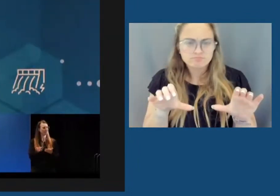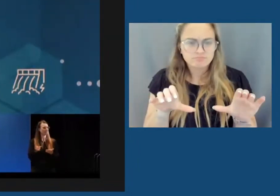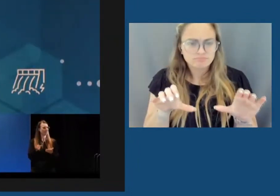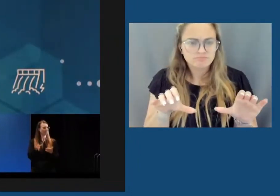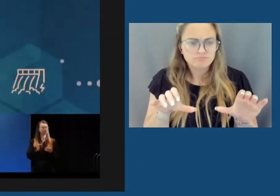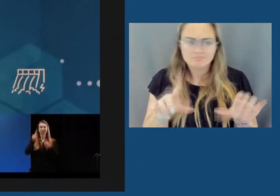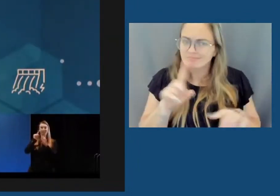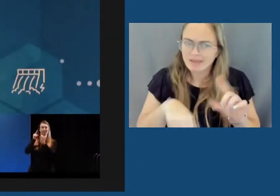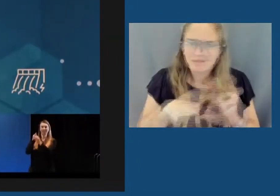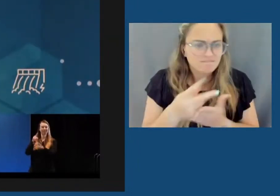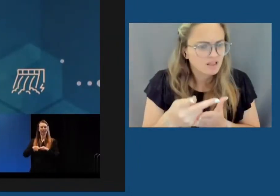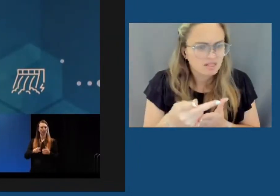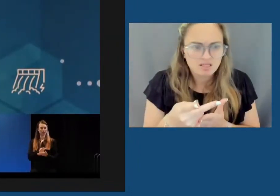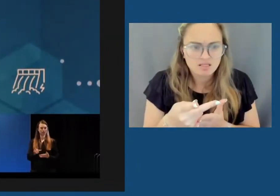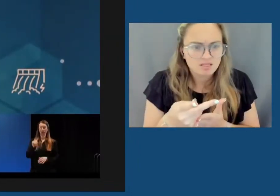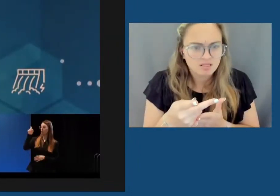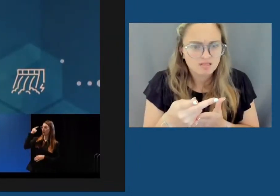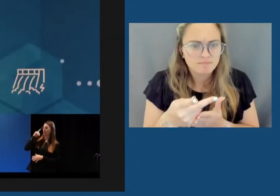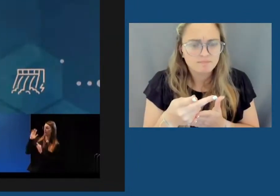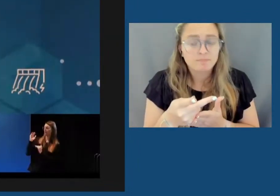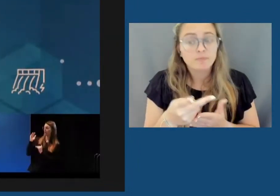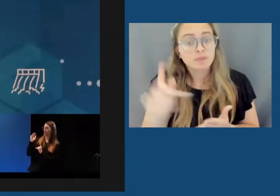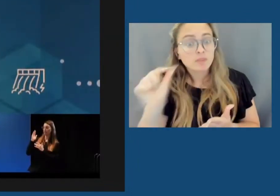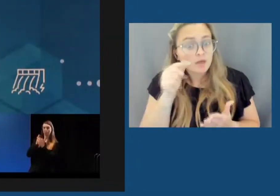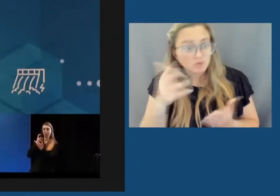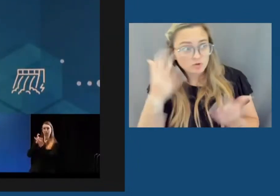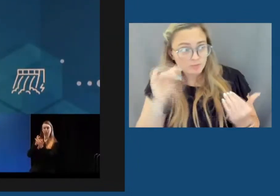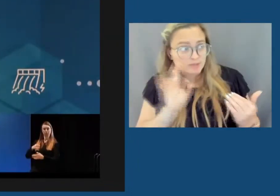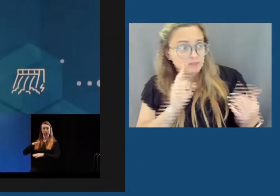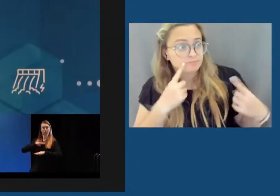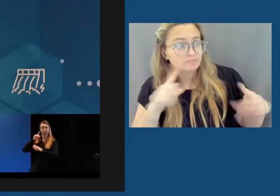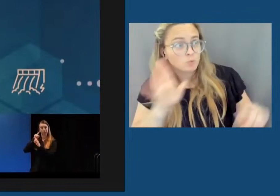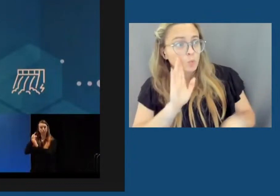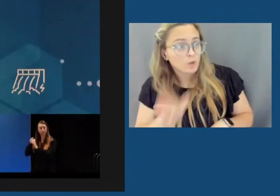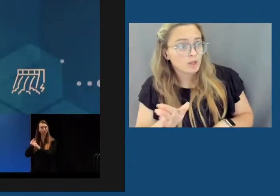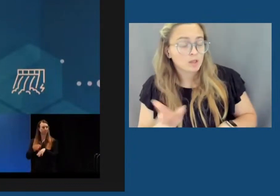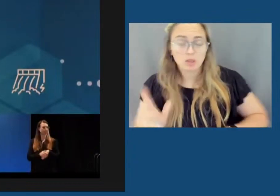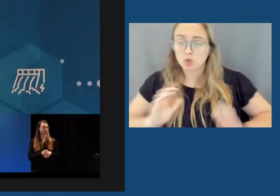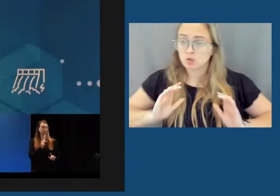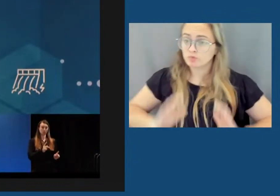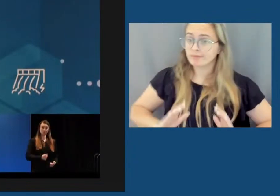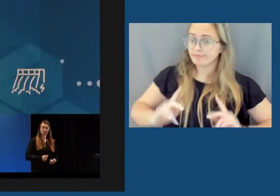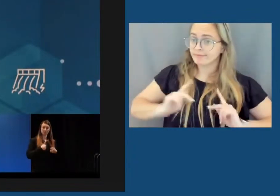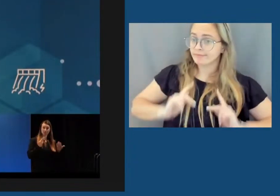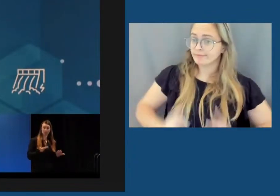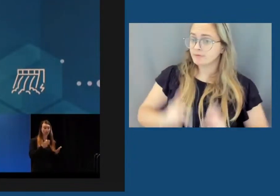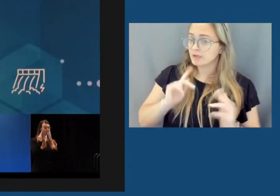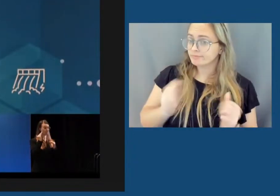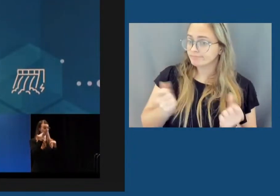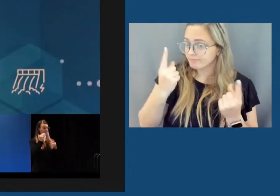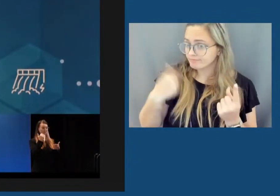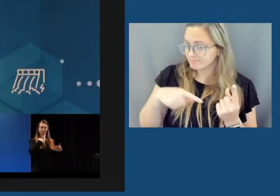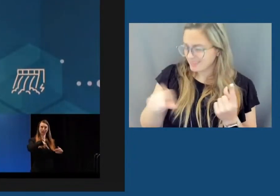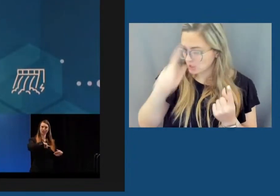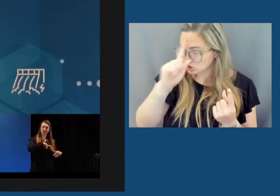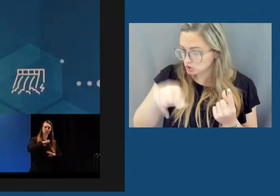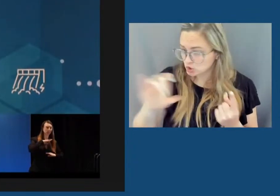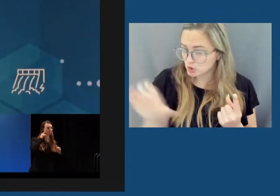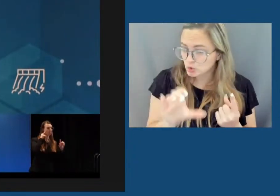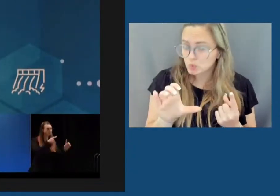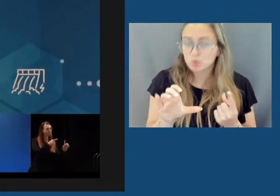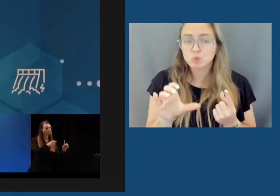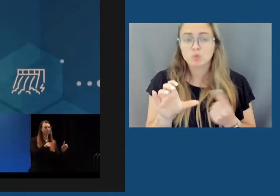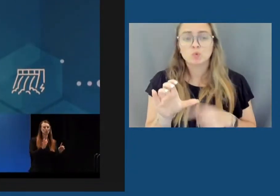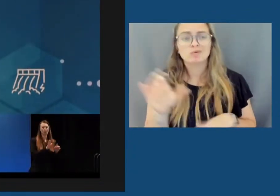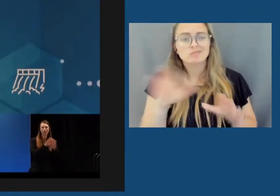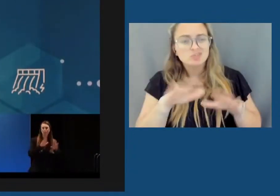The governor expects us to do it. Our residents expect us to do it. And my God, your children and grandchildren expect you to